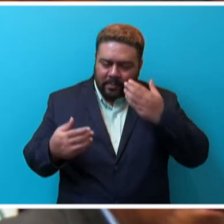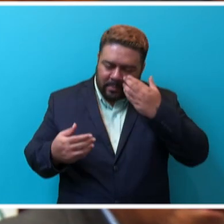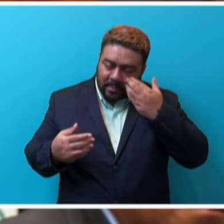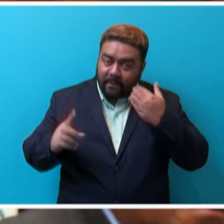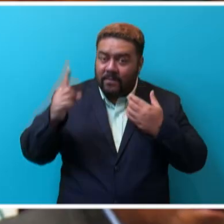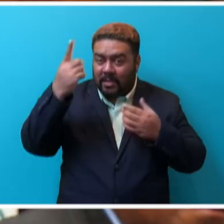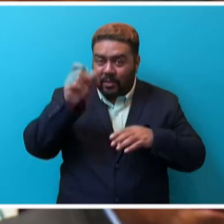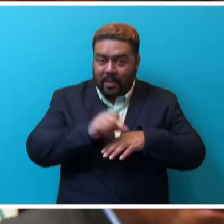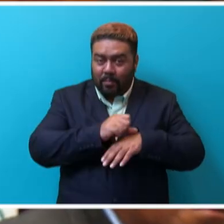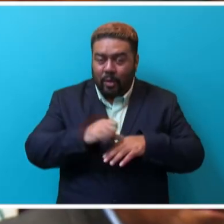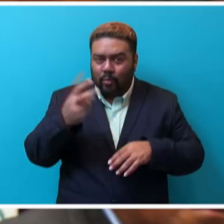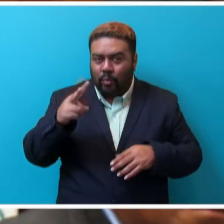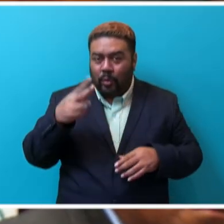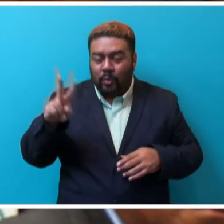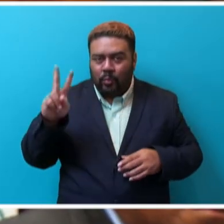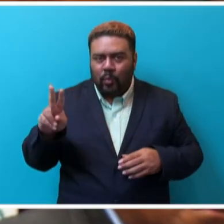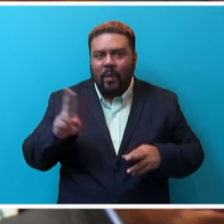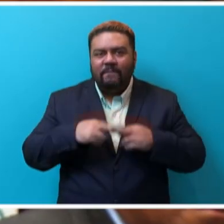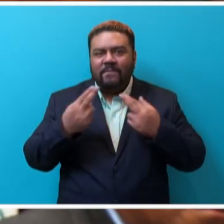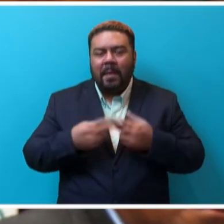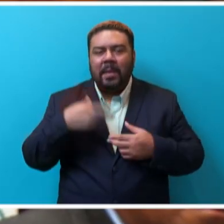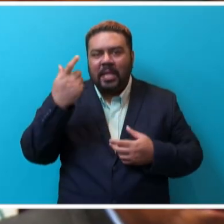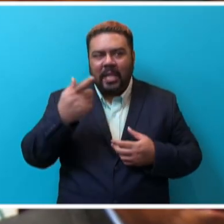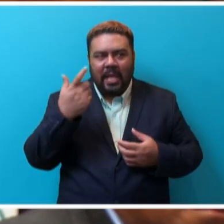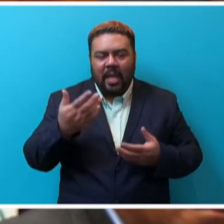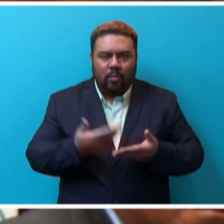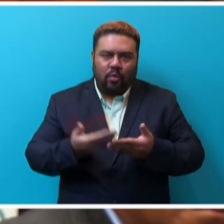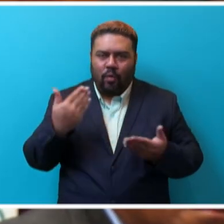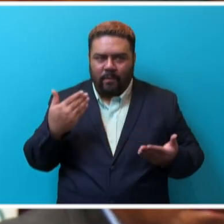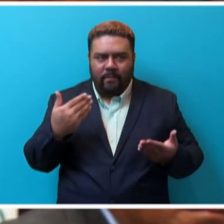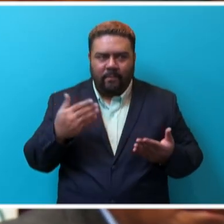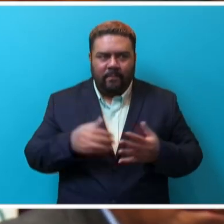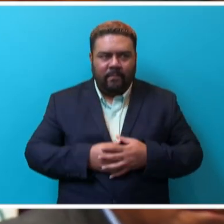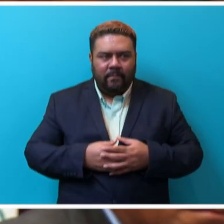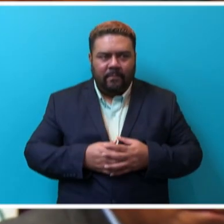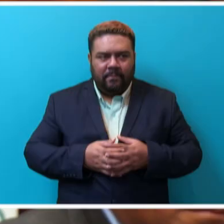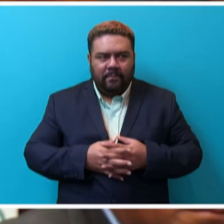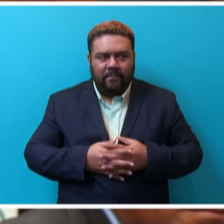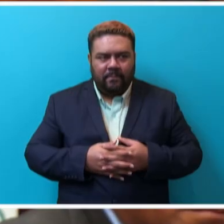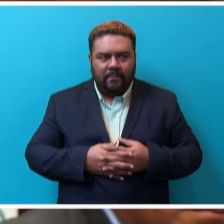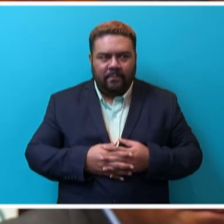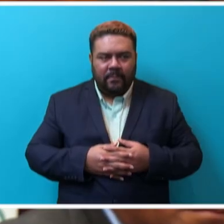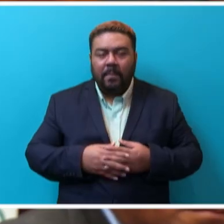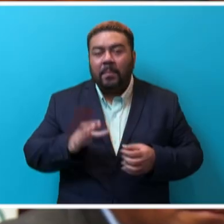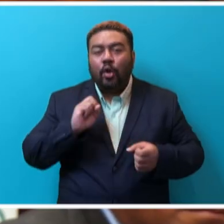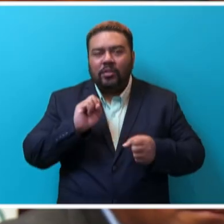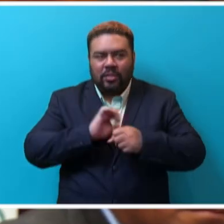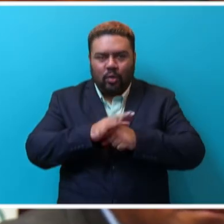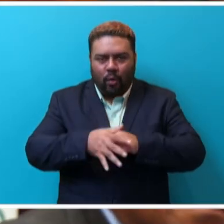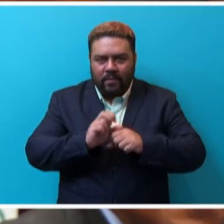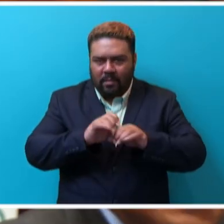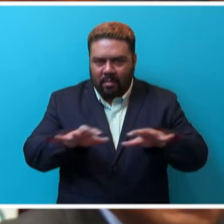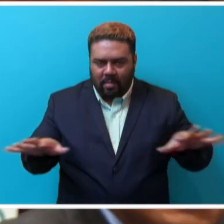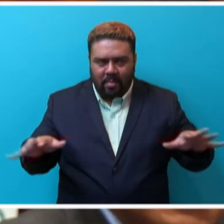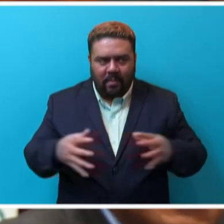April 2022, the family care leave provision was removed completely from due to COVID-19. Madam